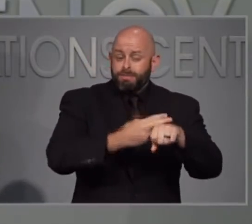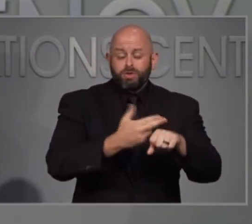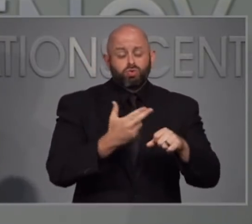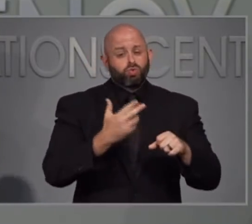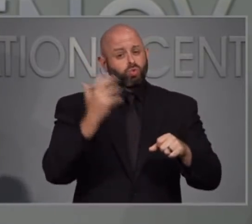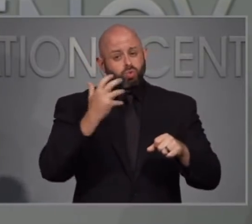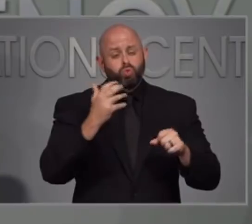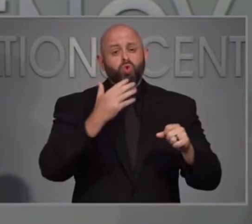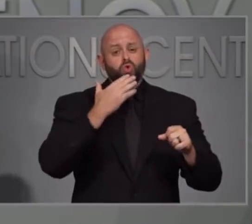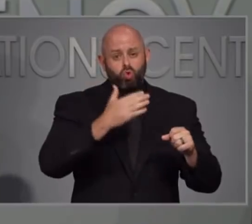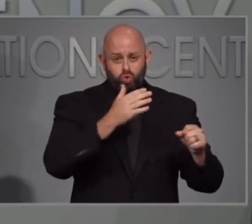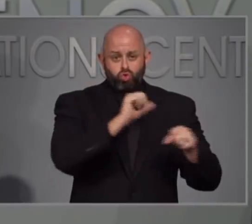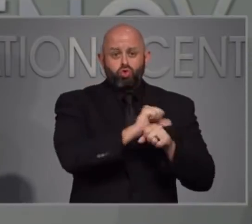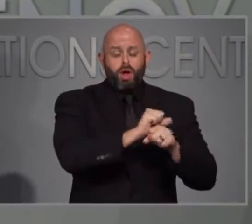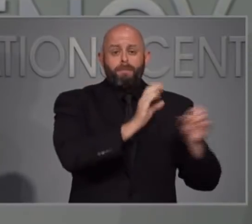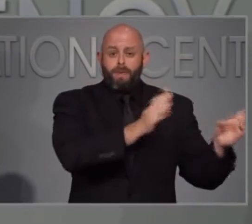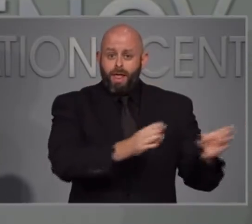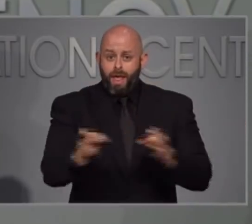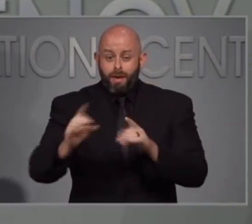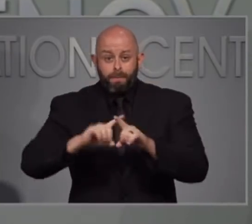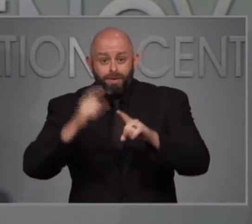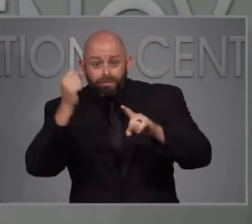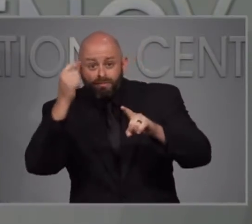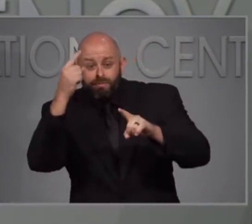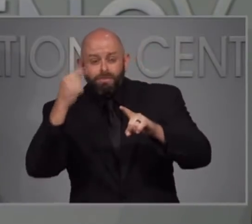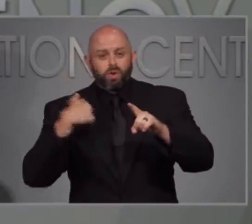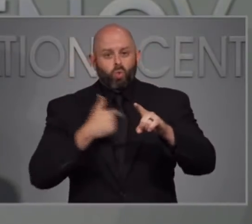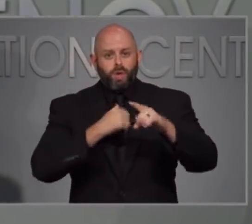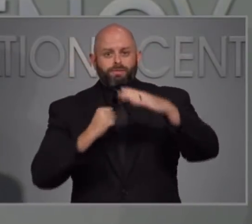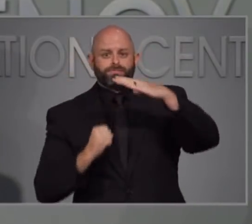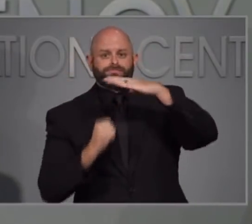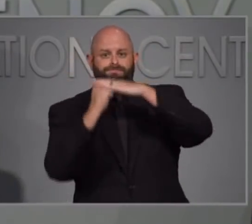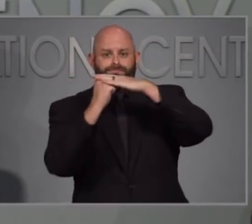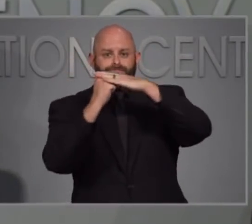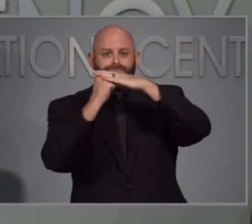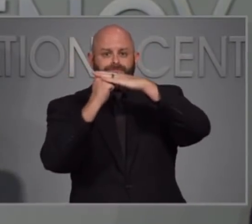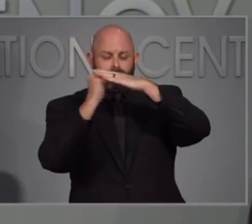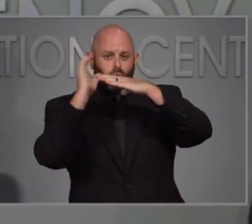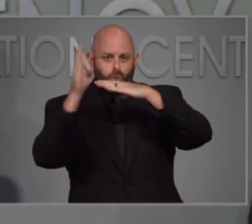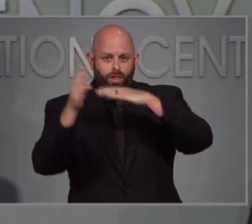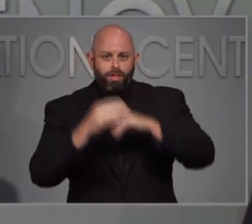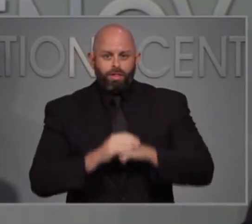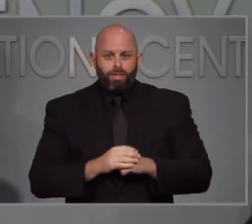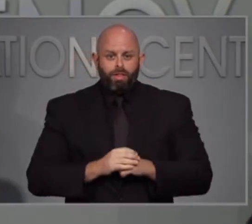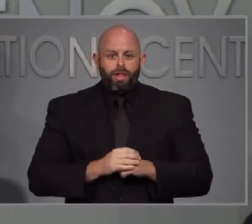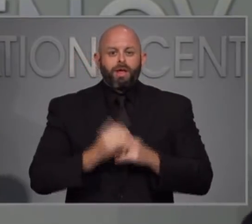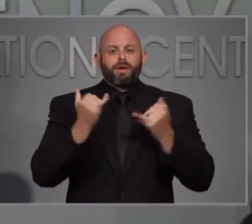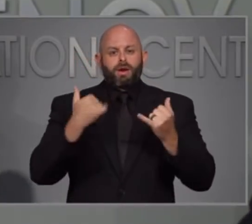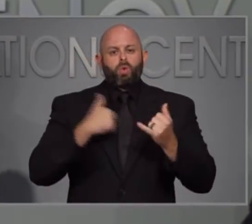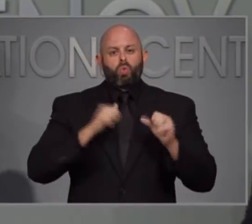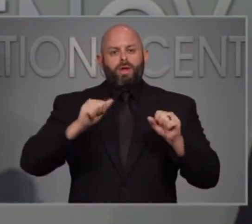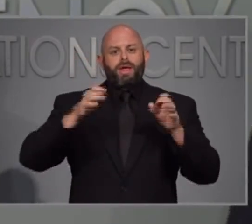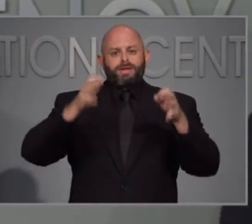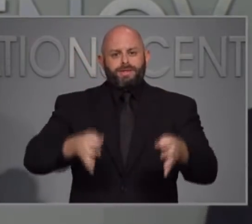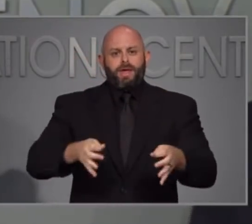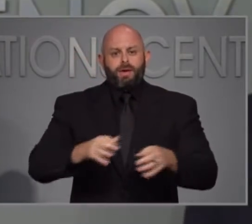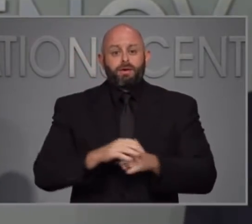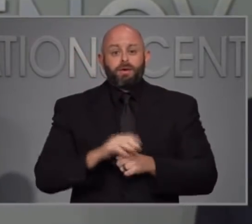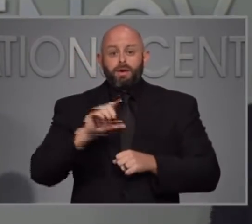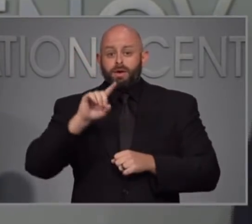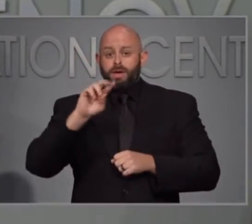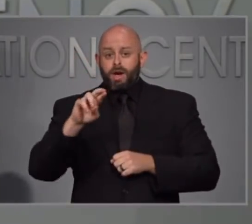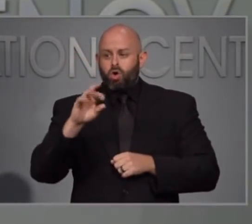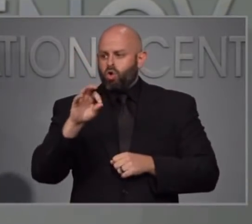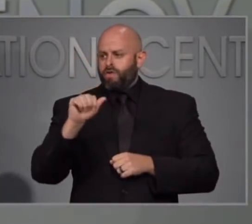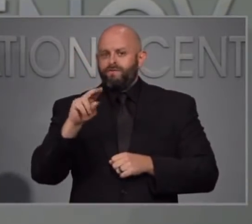their normal capacity, but even that has a ceiling. And so what we're saying here is we have a moment. I think Dr. Fauci called out that moment of